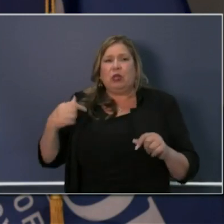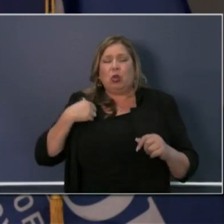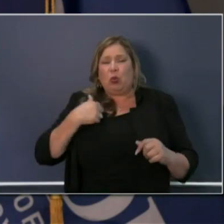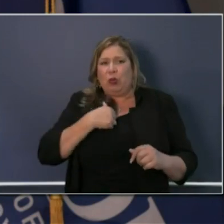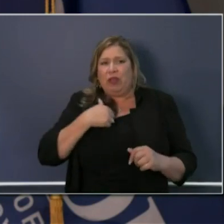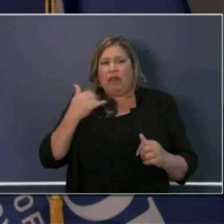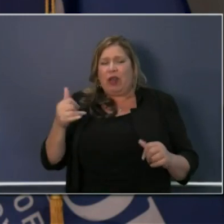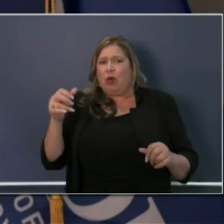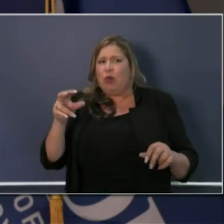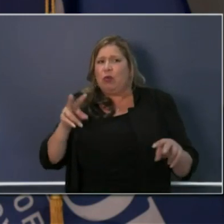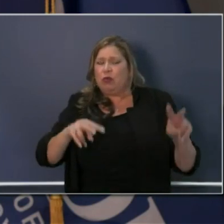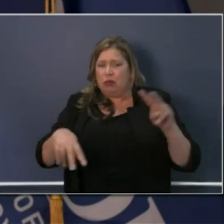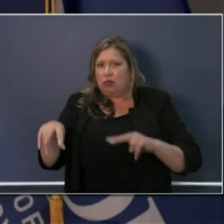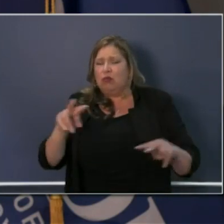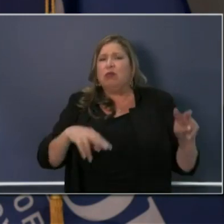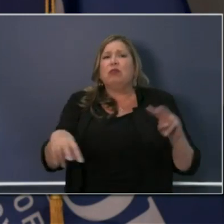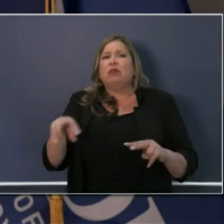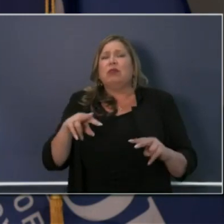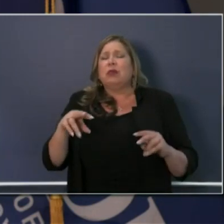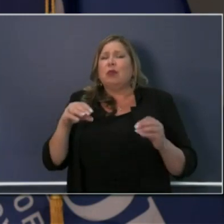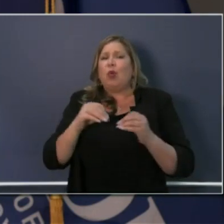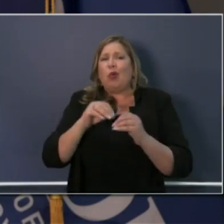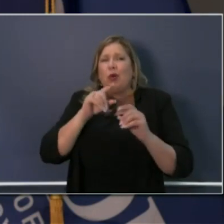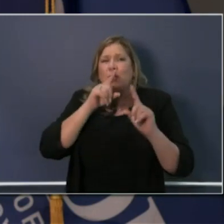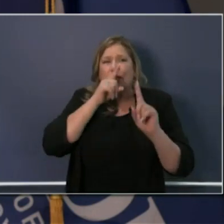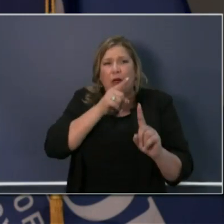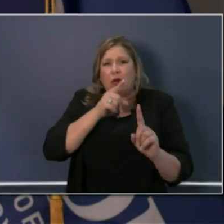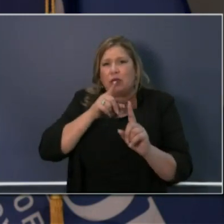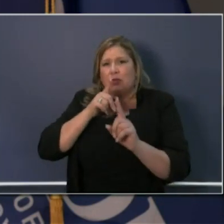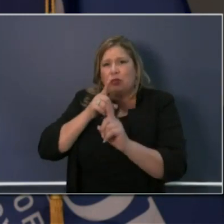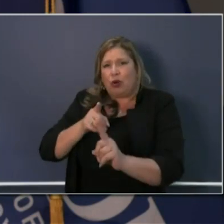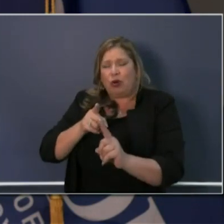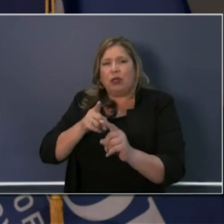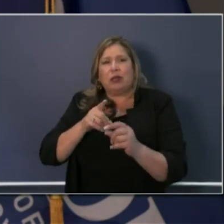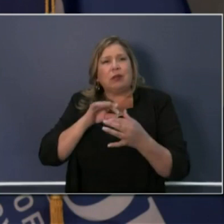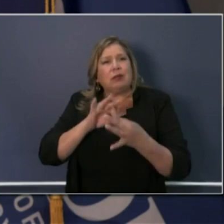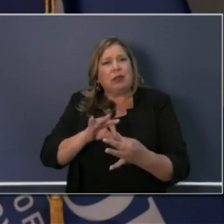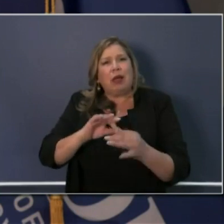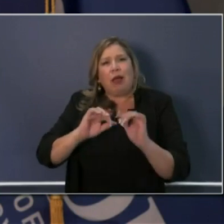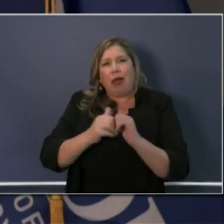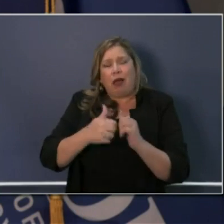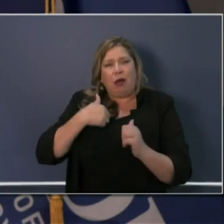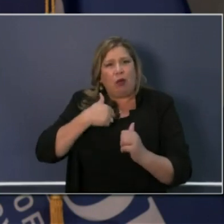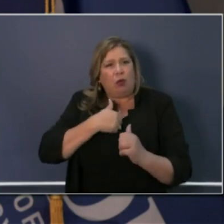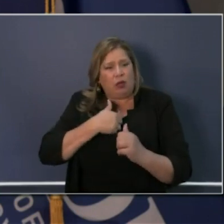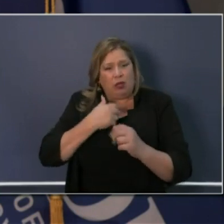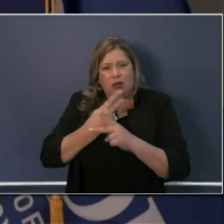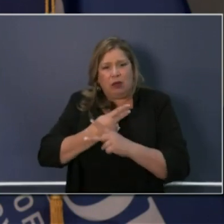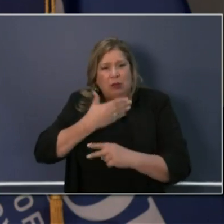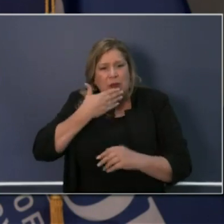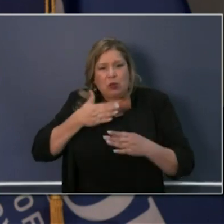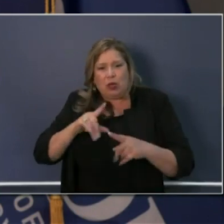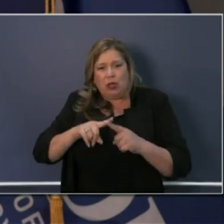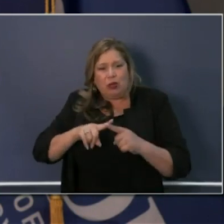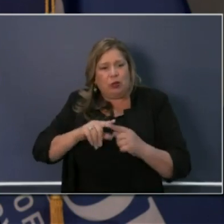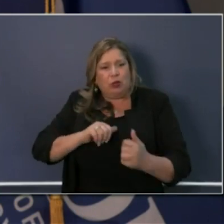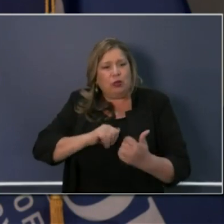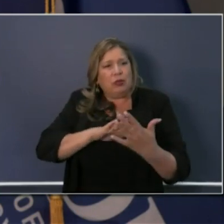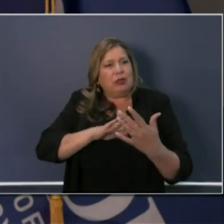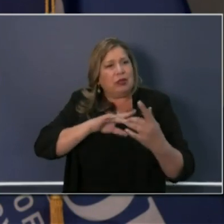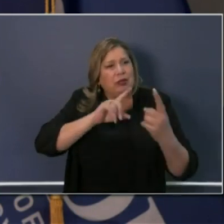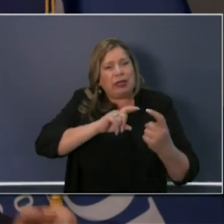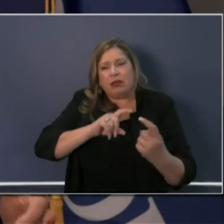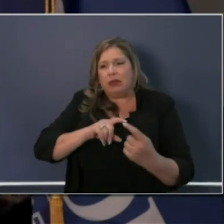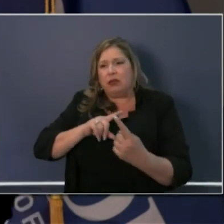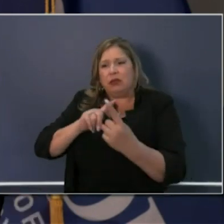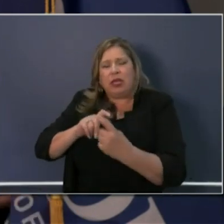broader in many respects, but also more targeted in other respects in terms of the way we're approaching the entire testing